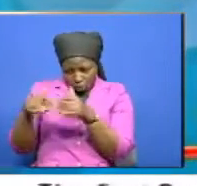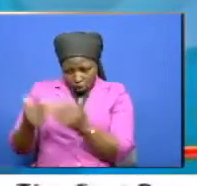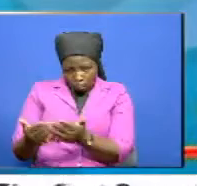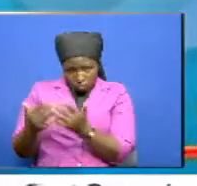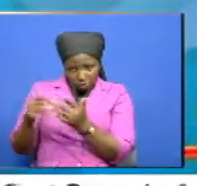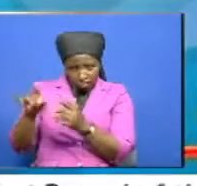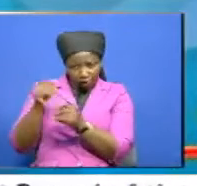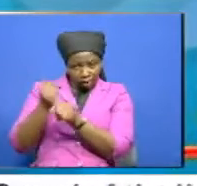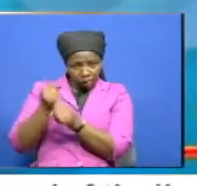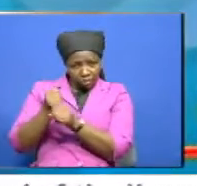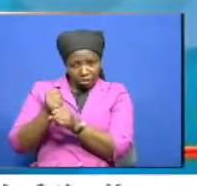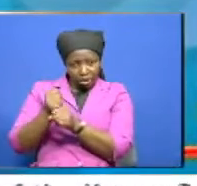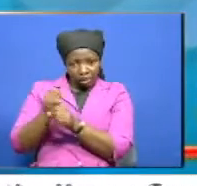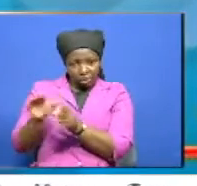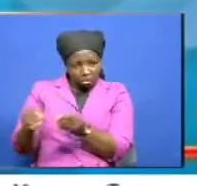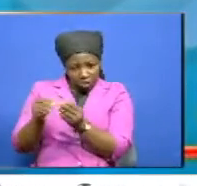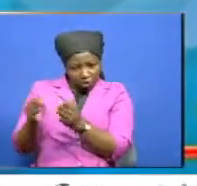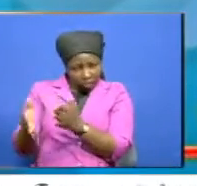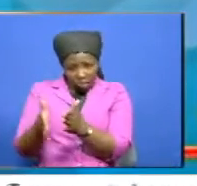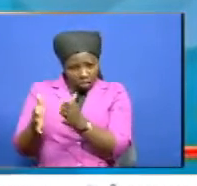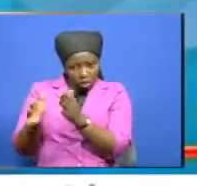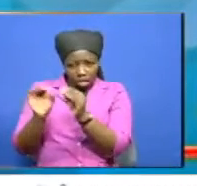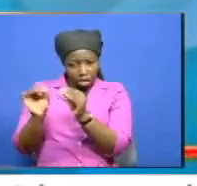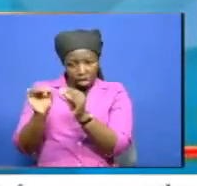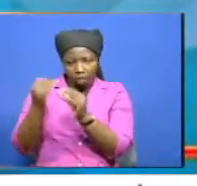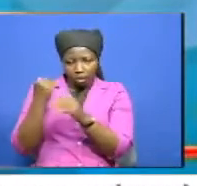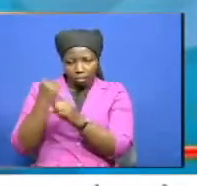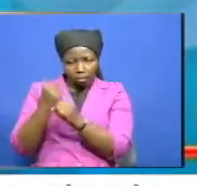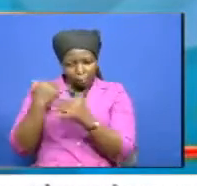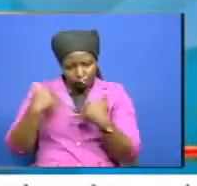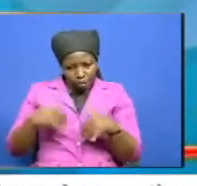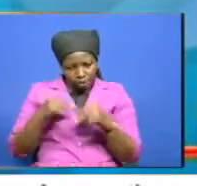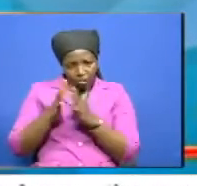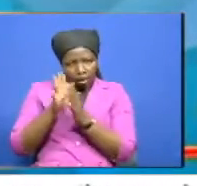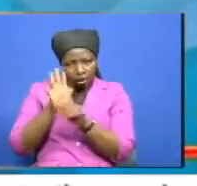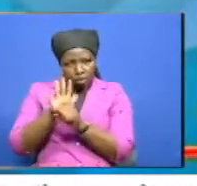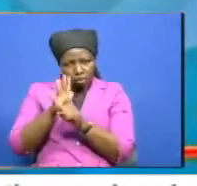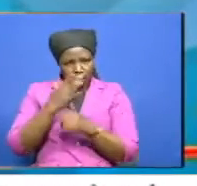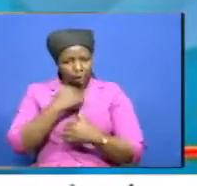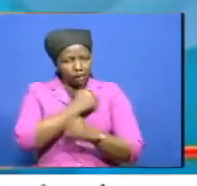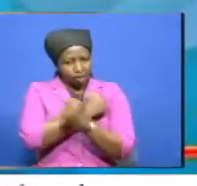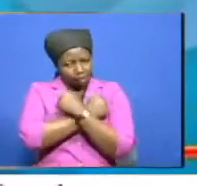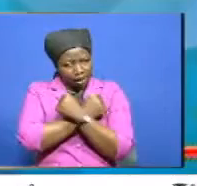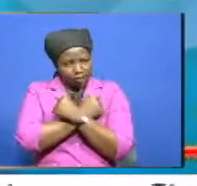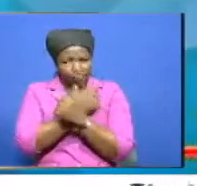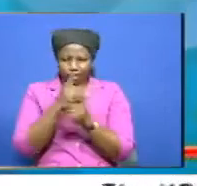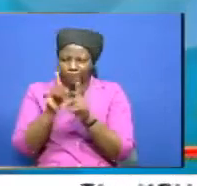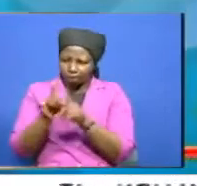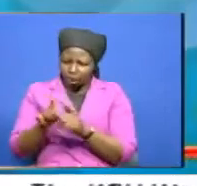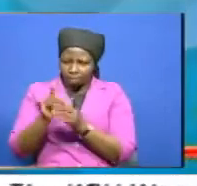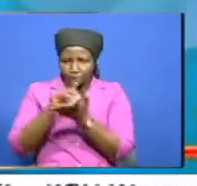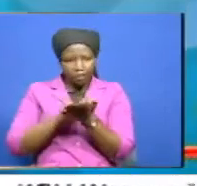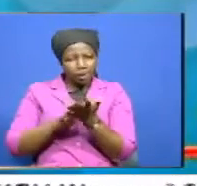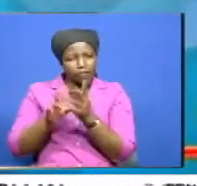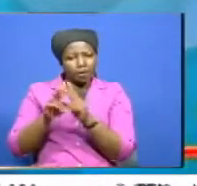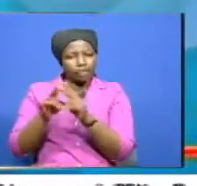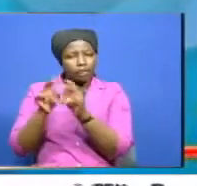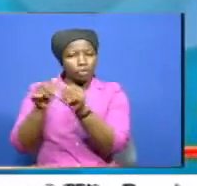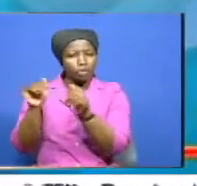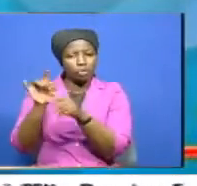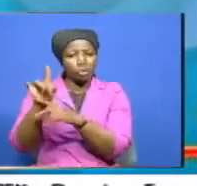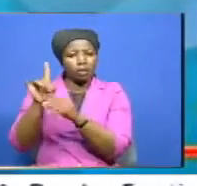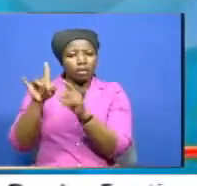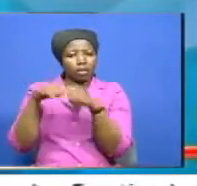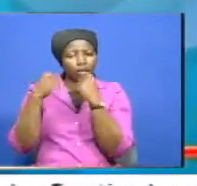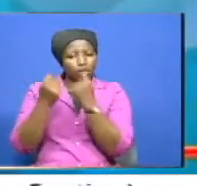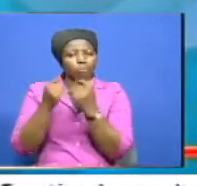you don't give them opportunity. They play with a lot of passion, their levels of skill and their basics are very, very well. And they've always been, it's just one of those teams that when